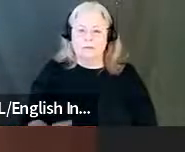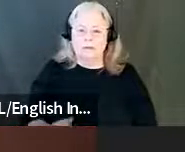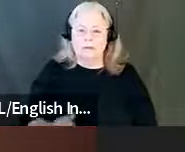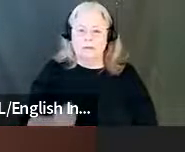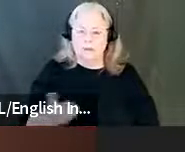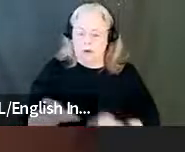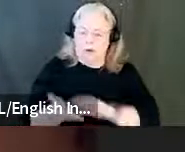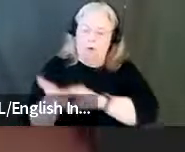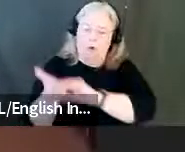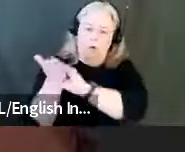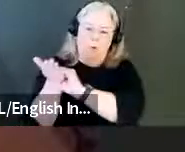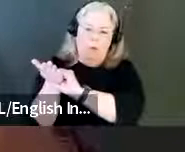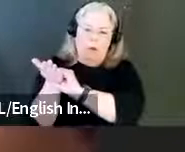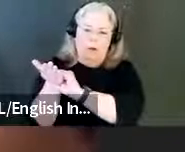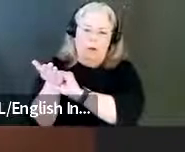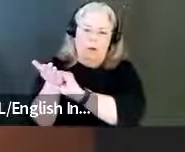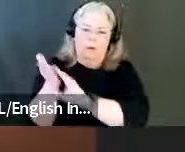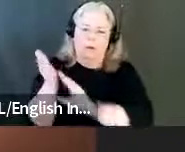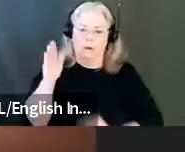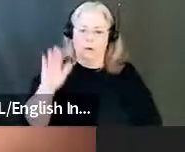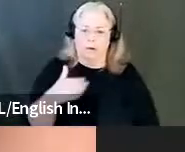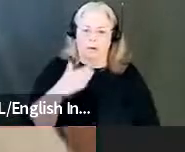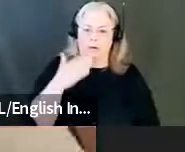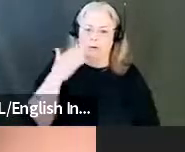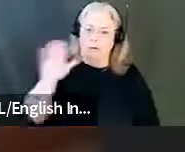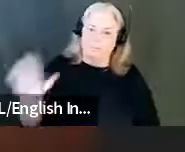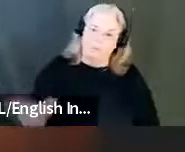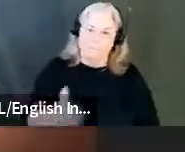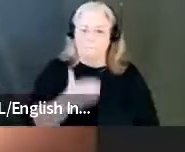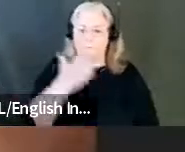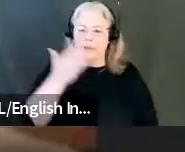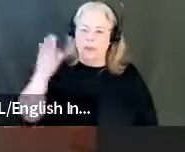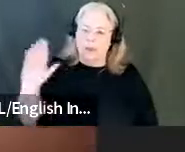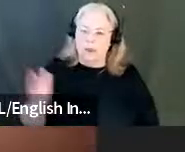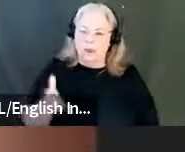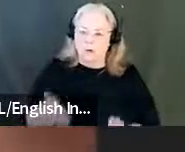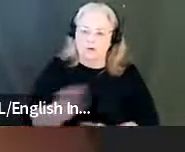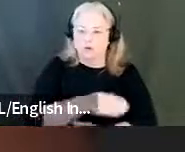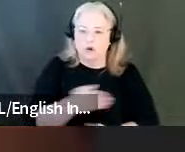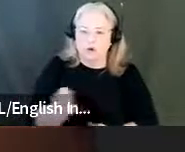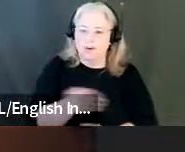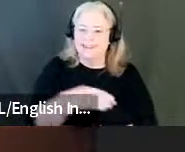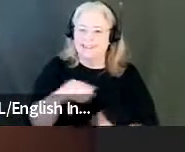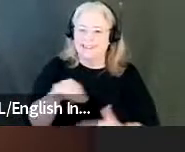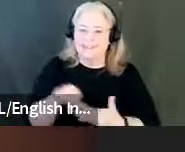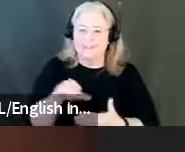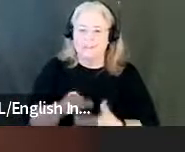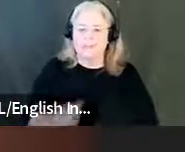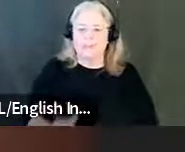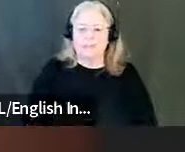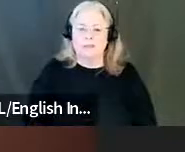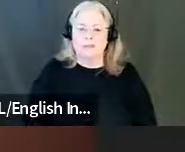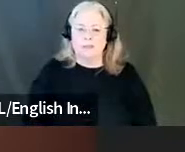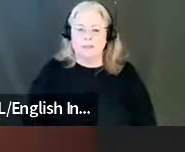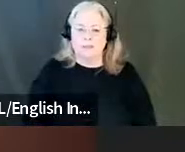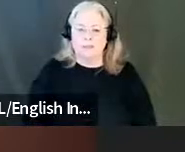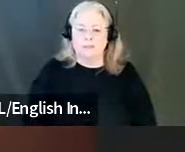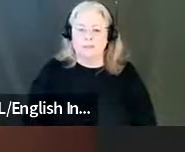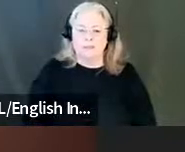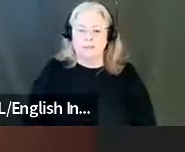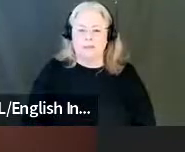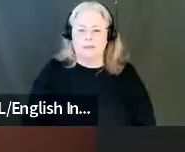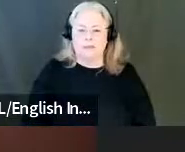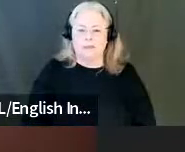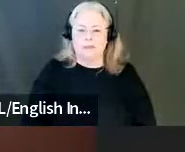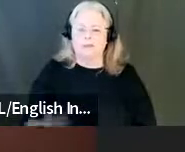palm of my hand, right? And for pages in a book, if I wanted to turn. Or we had a